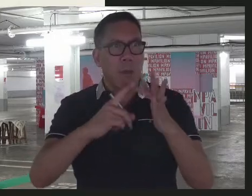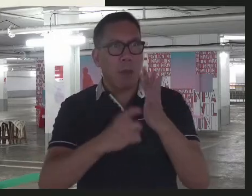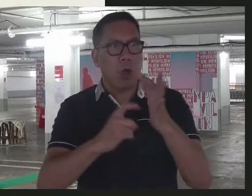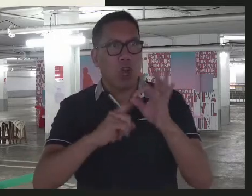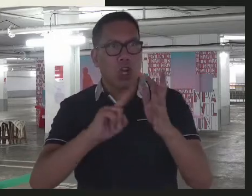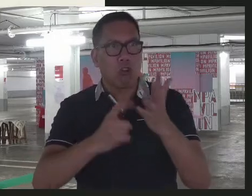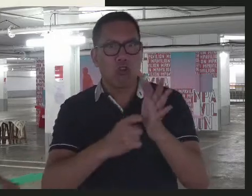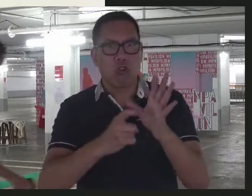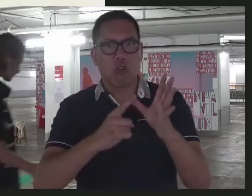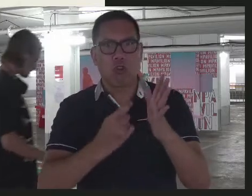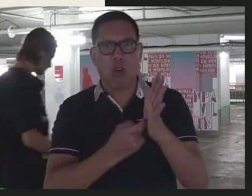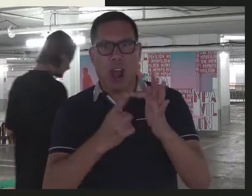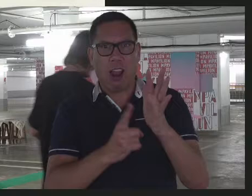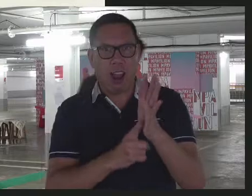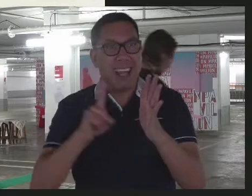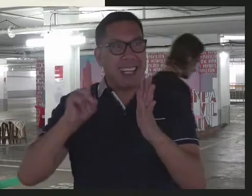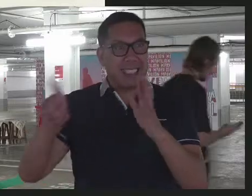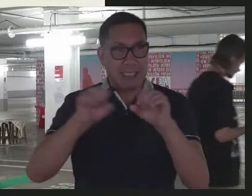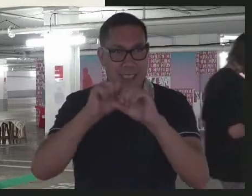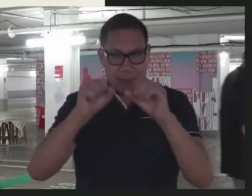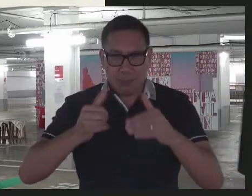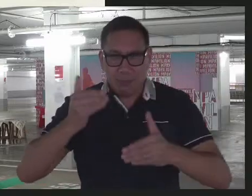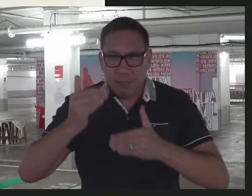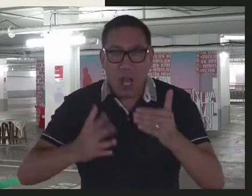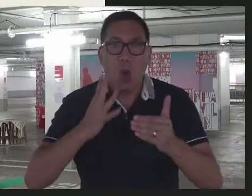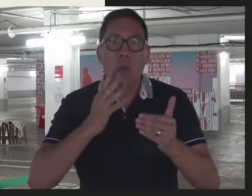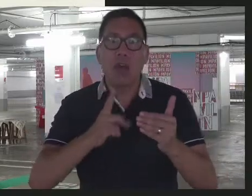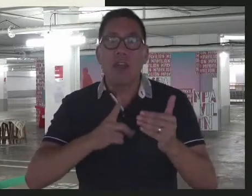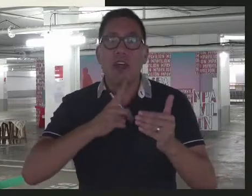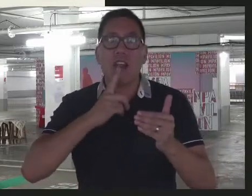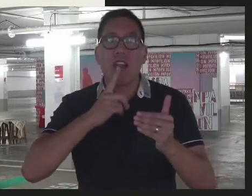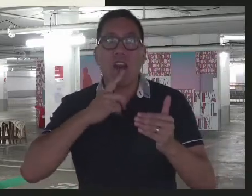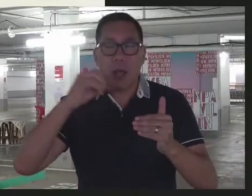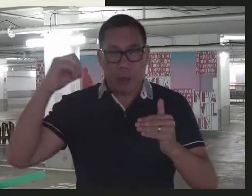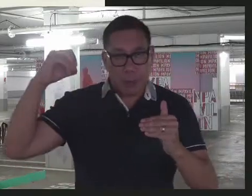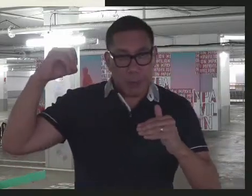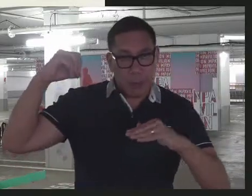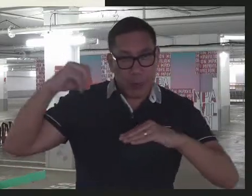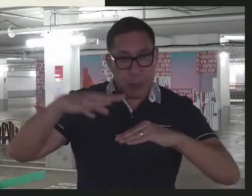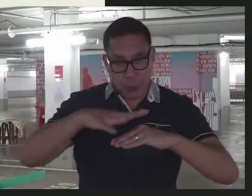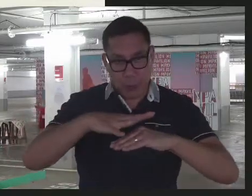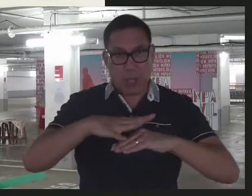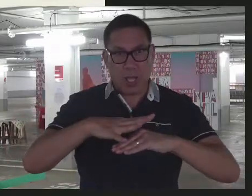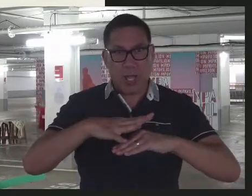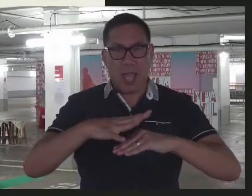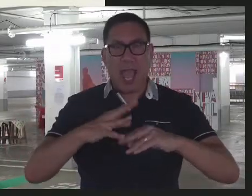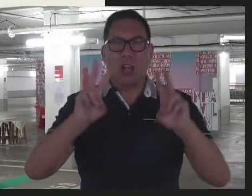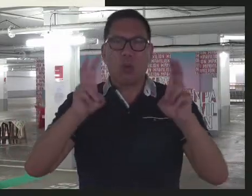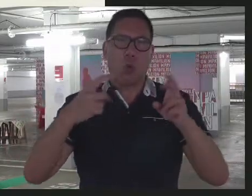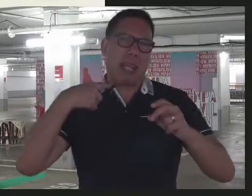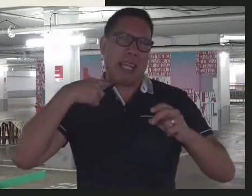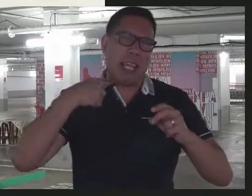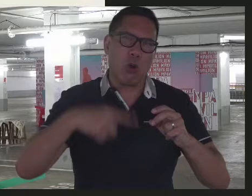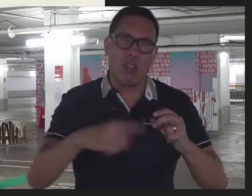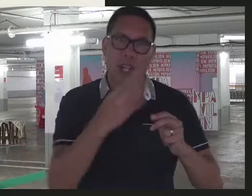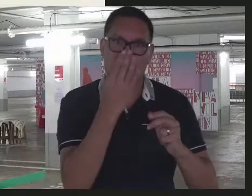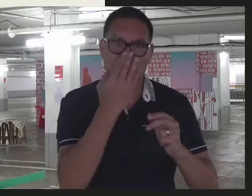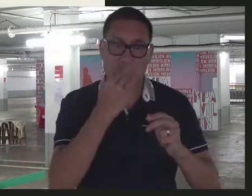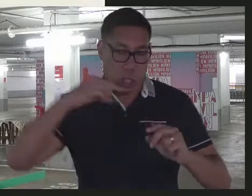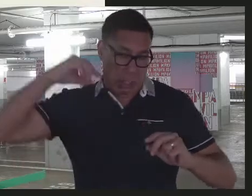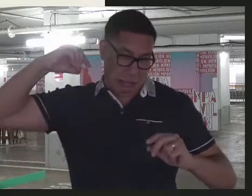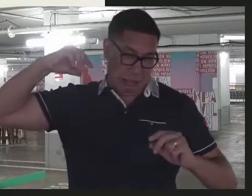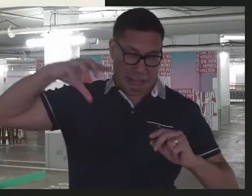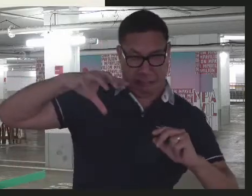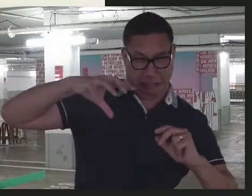that as soon as the light is recorded, the light kills the plate, so it kills the image. So we're blasting it